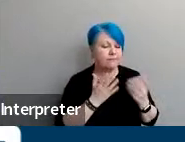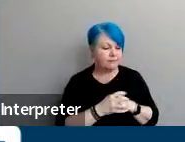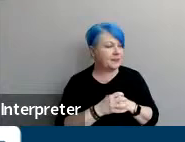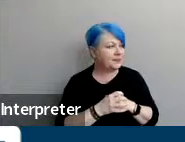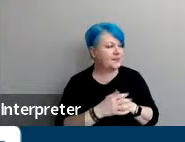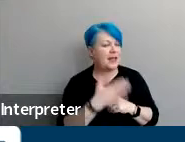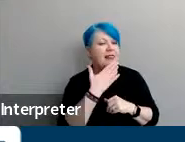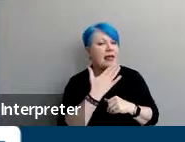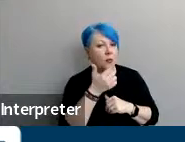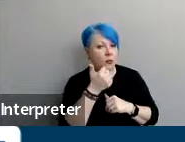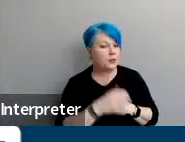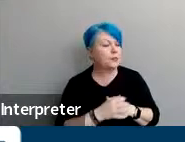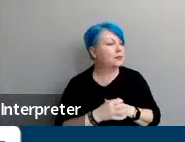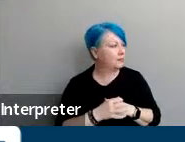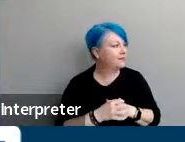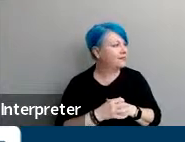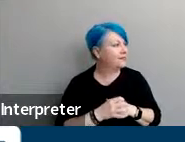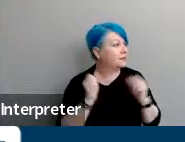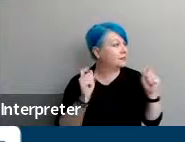All